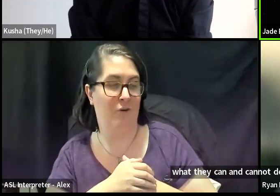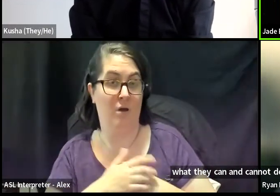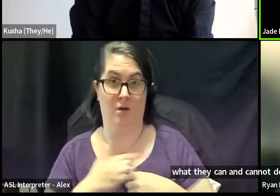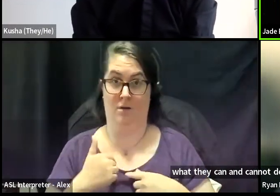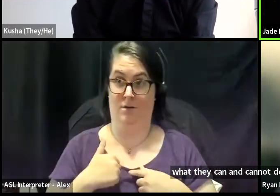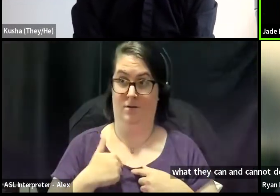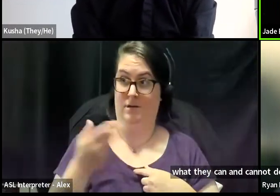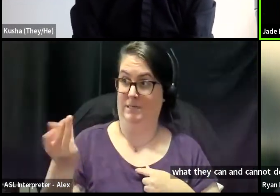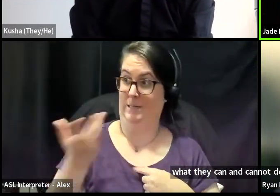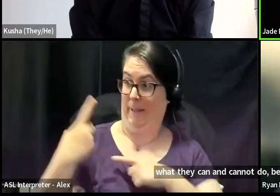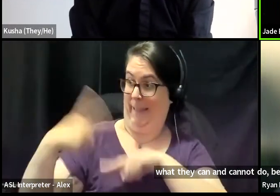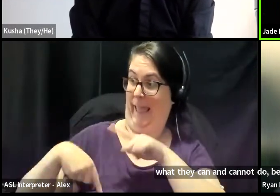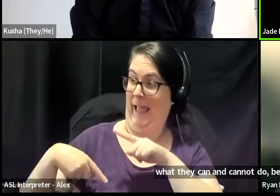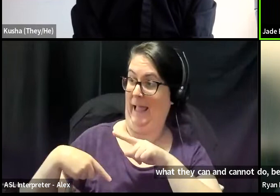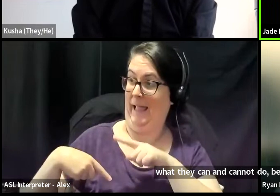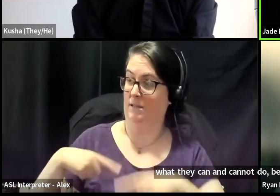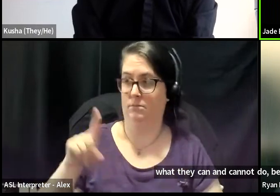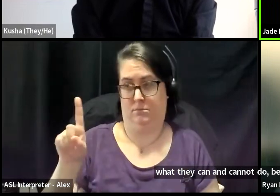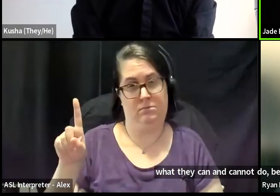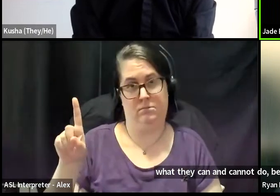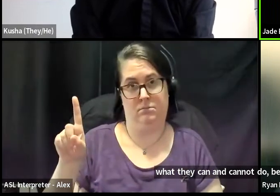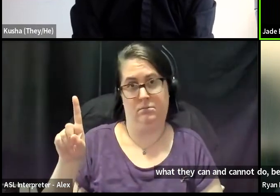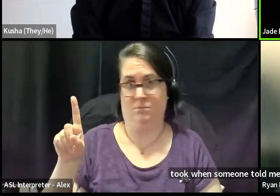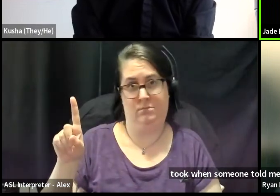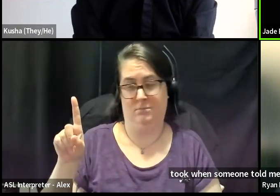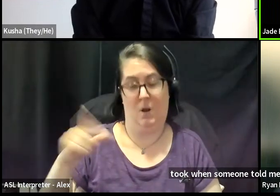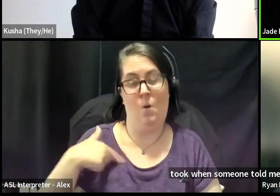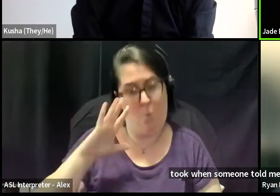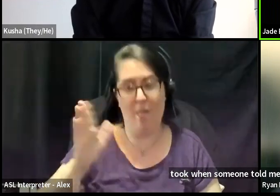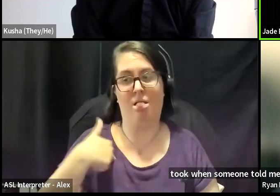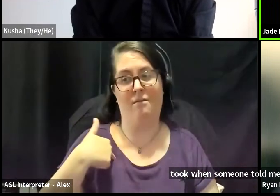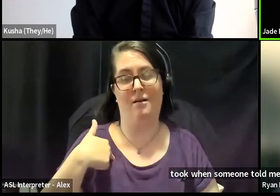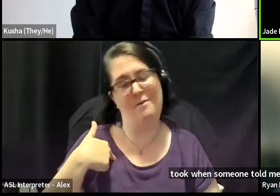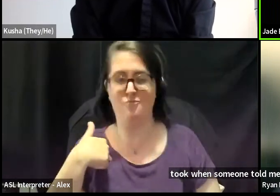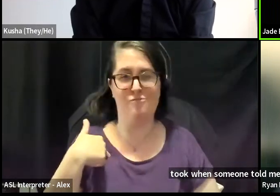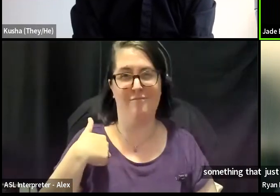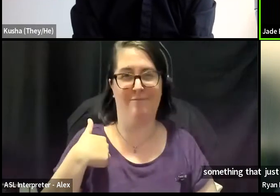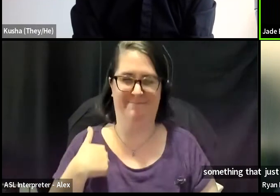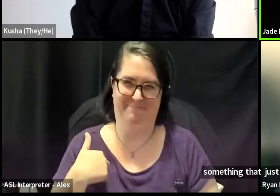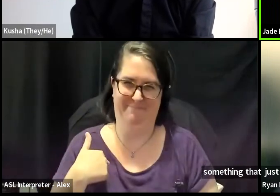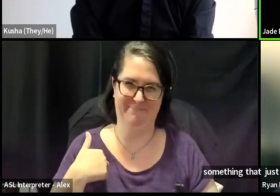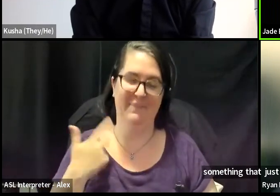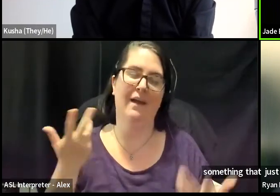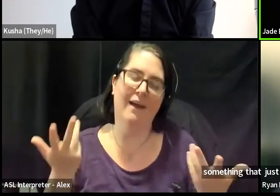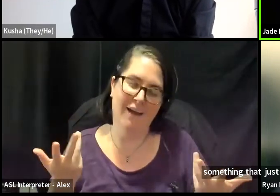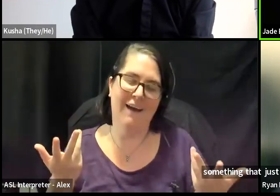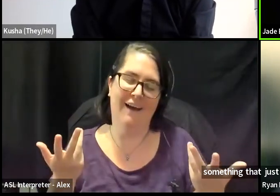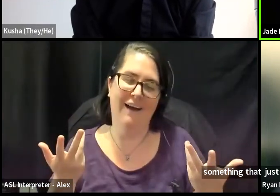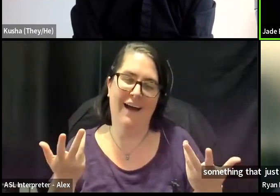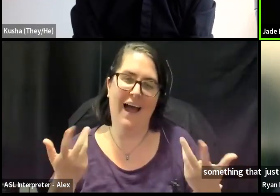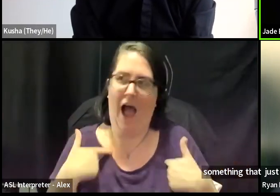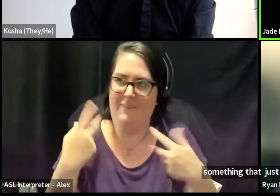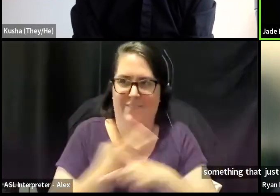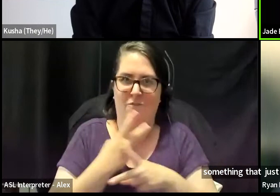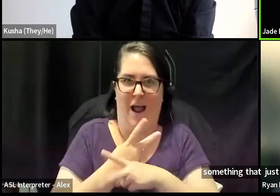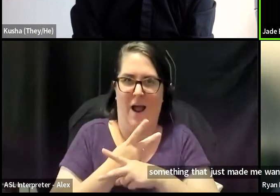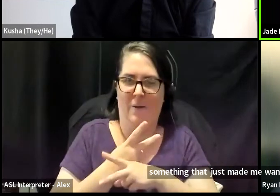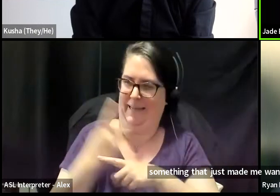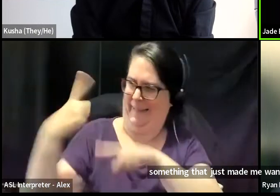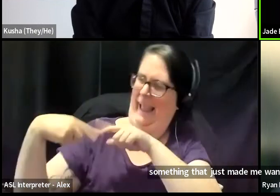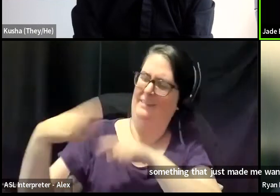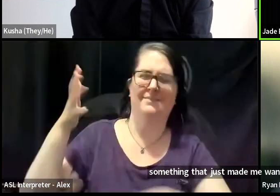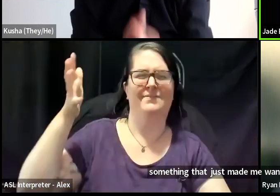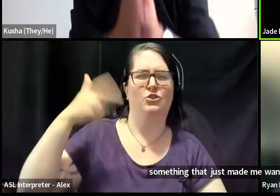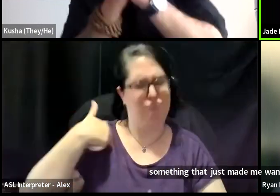told me that I couldn't do something, that just made me want to do it more. So I just got up, and I figured out a way to do it. A lot